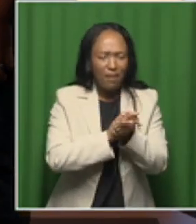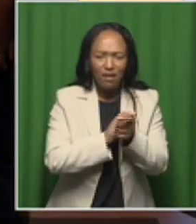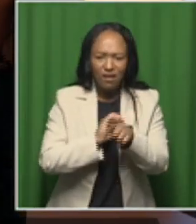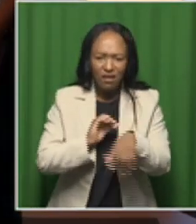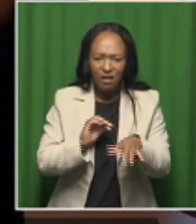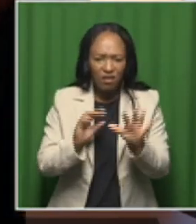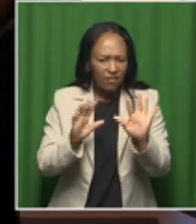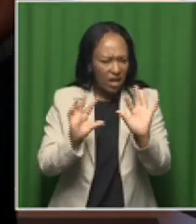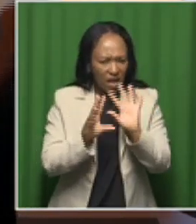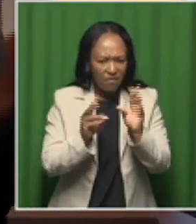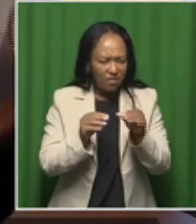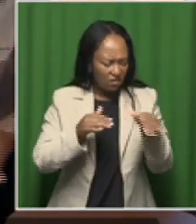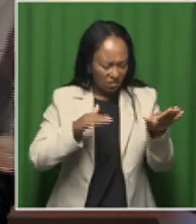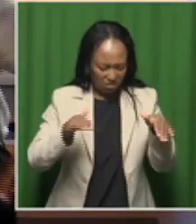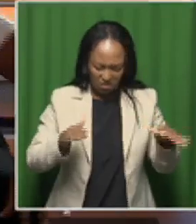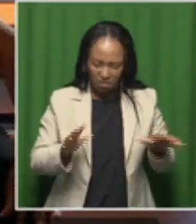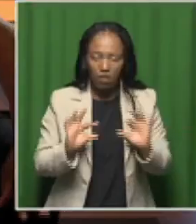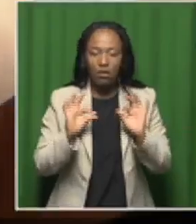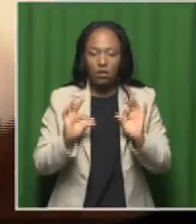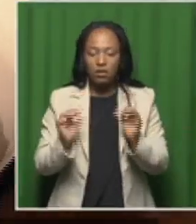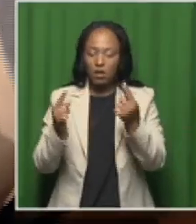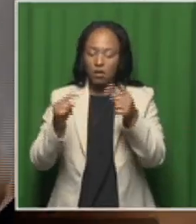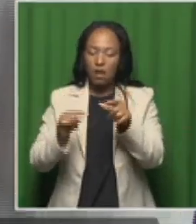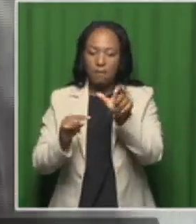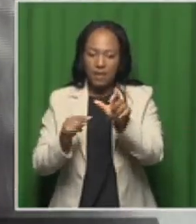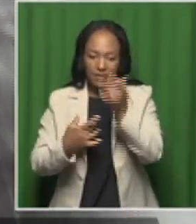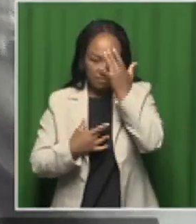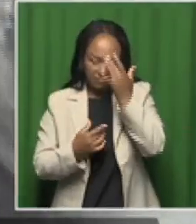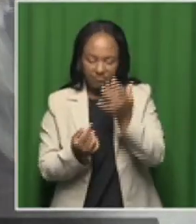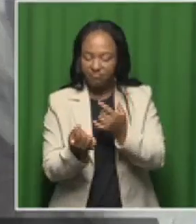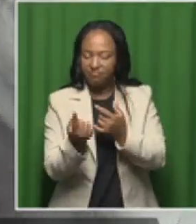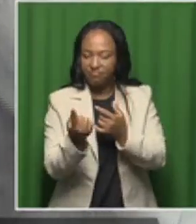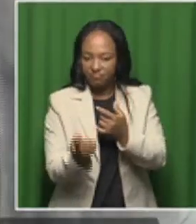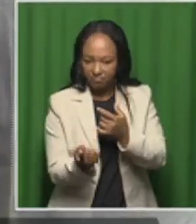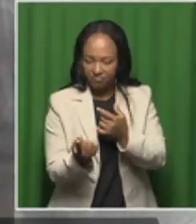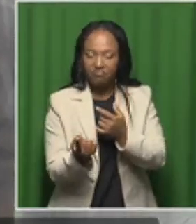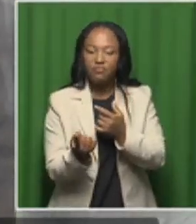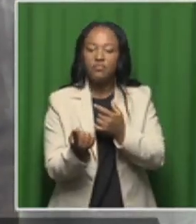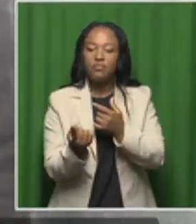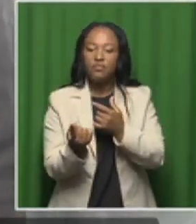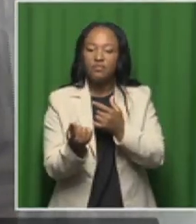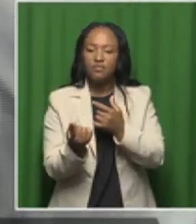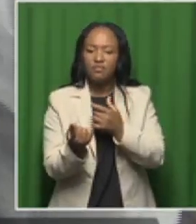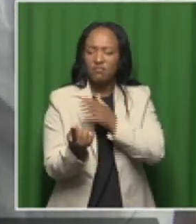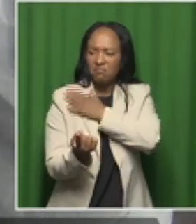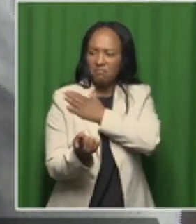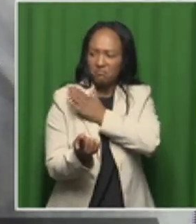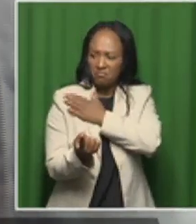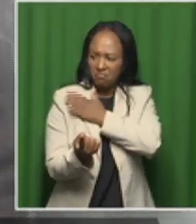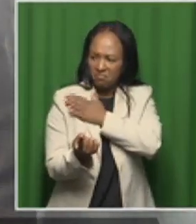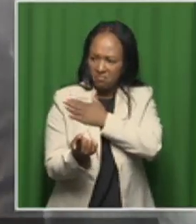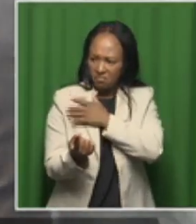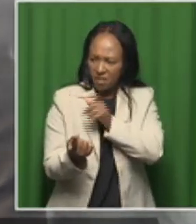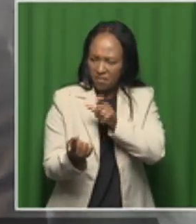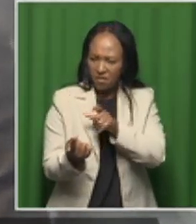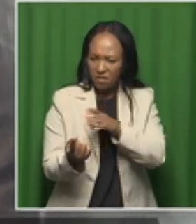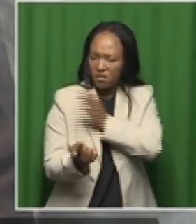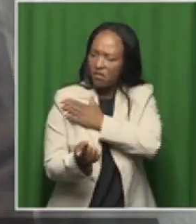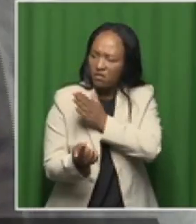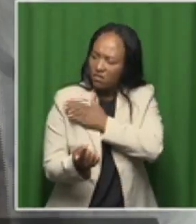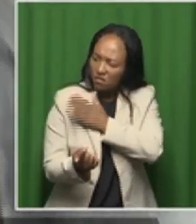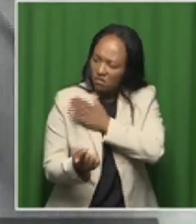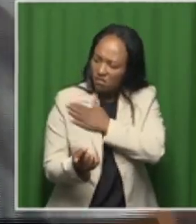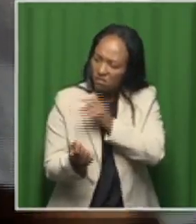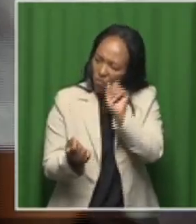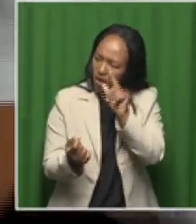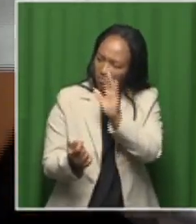cleared the hazards, you can now get to the patient. Here, you need to check for responsiveness. Is this patient responding? Come on, man, wake up.